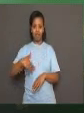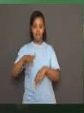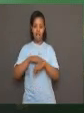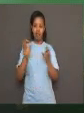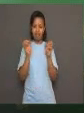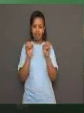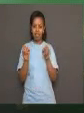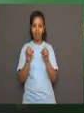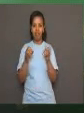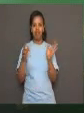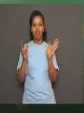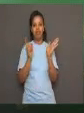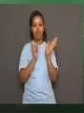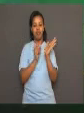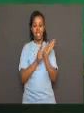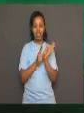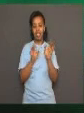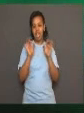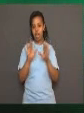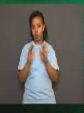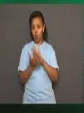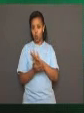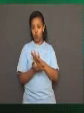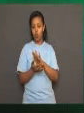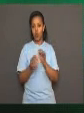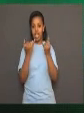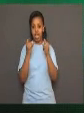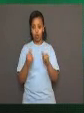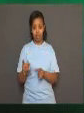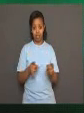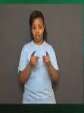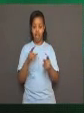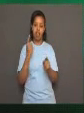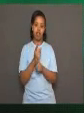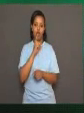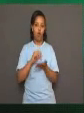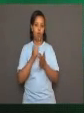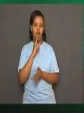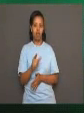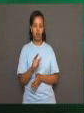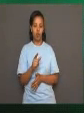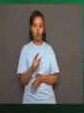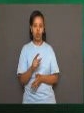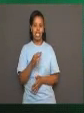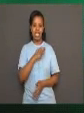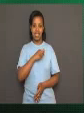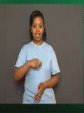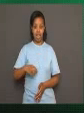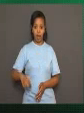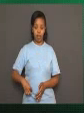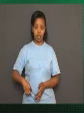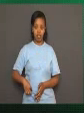then you are correct. You should have listed the tiger,